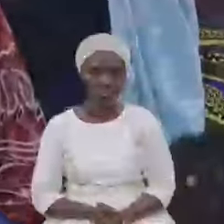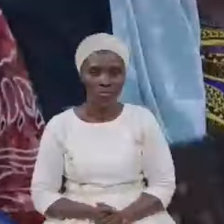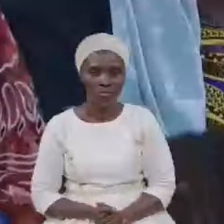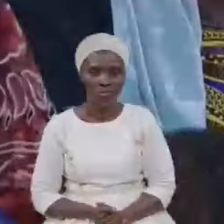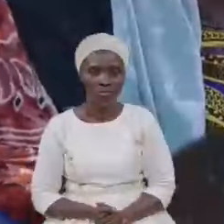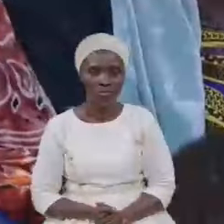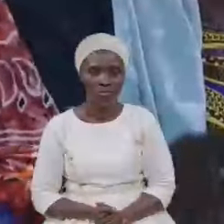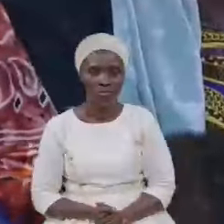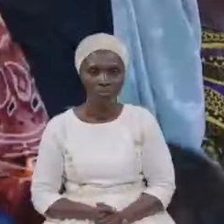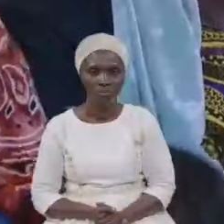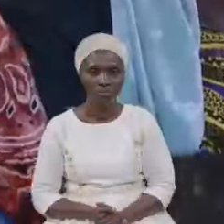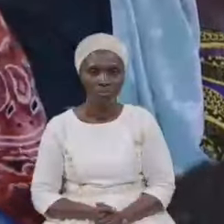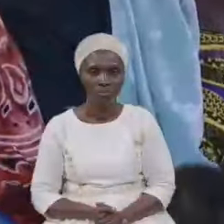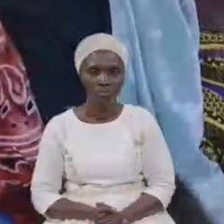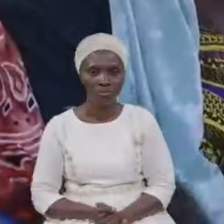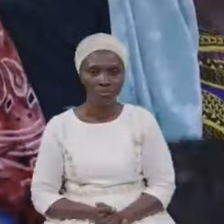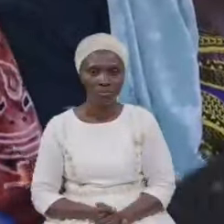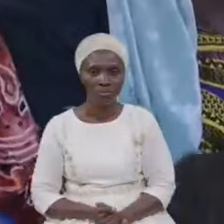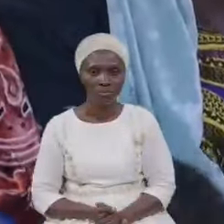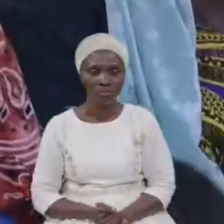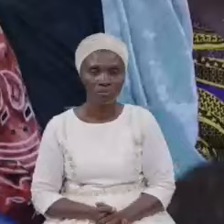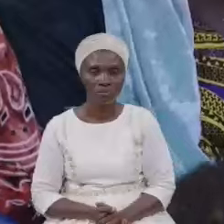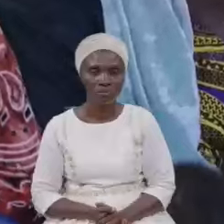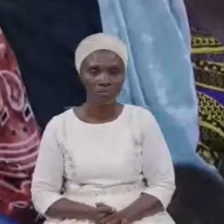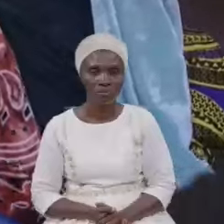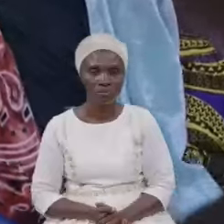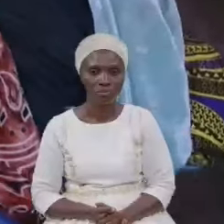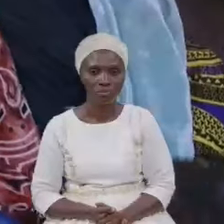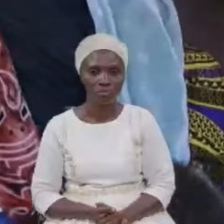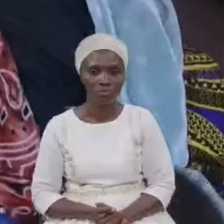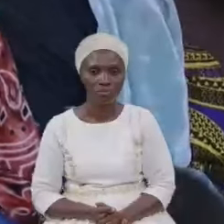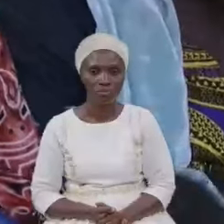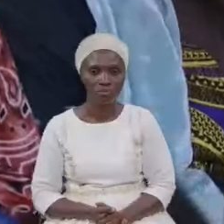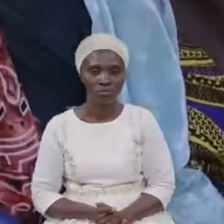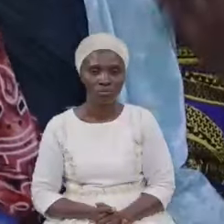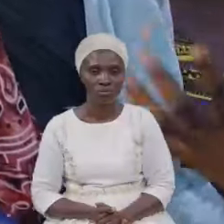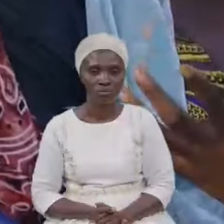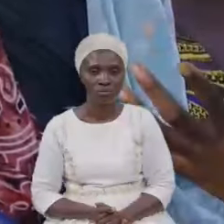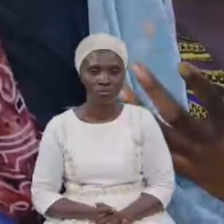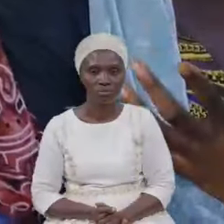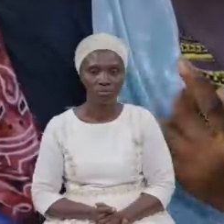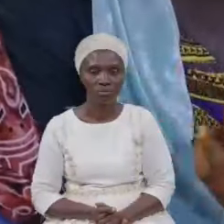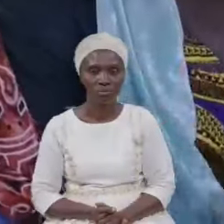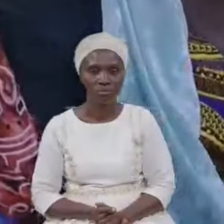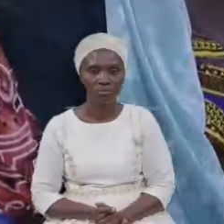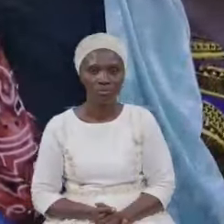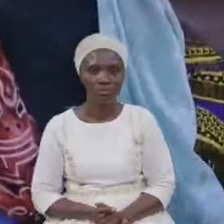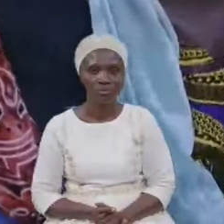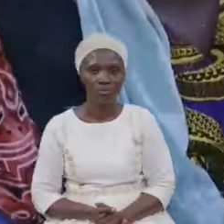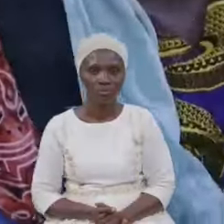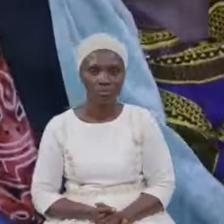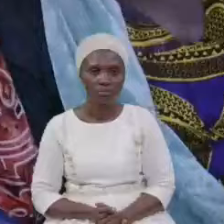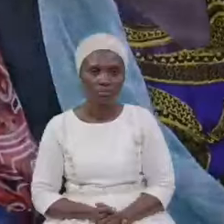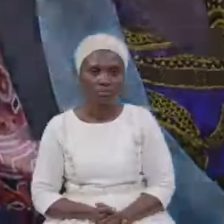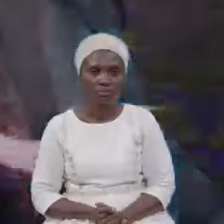Okay, yes. From my extreme right-hand side there, I see somebody waving. What